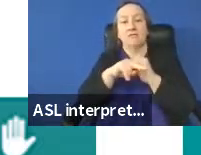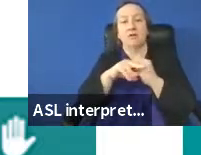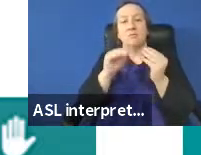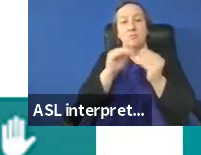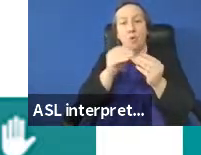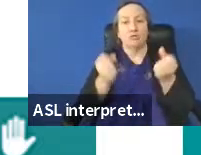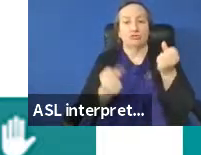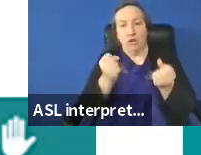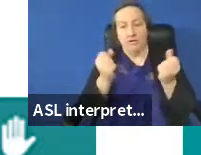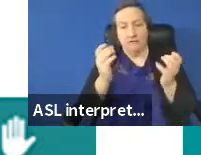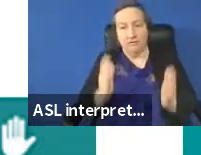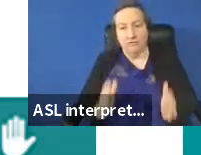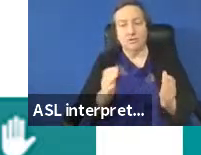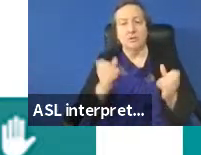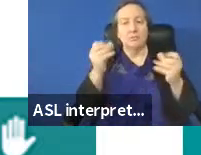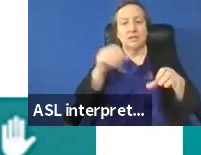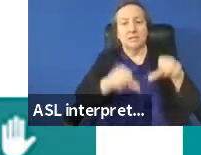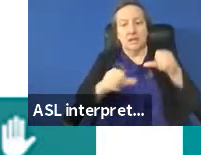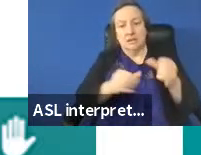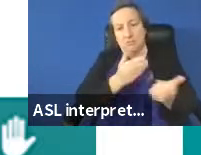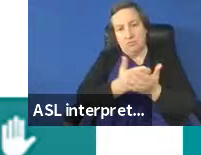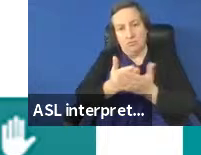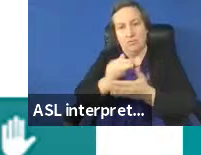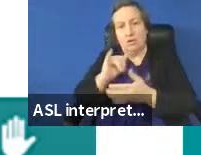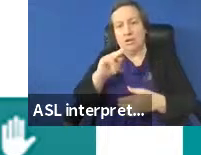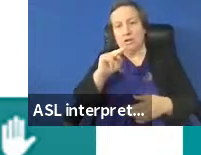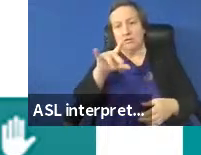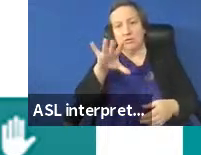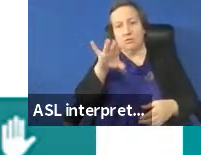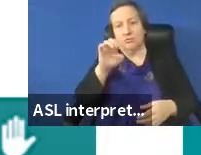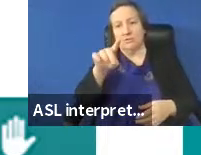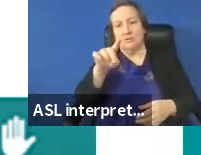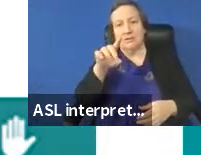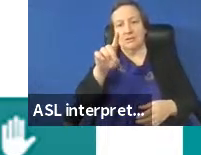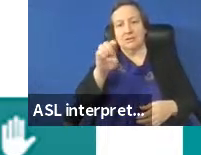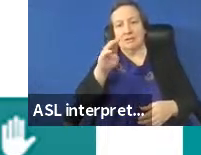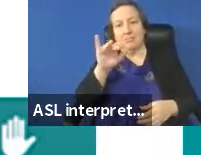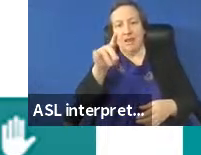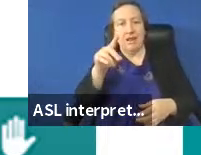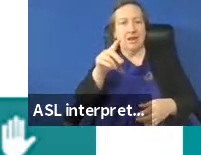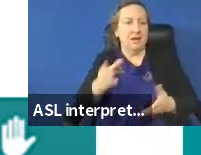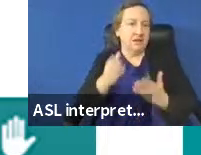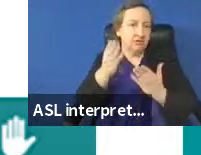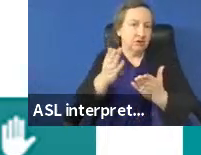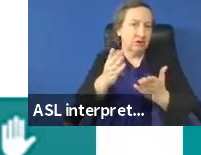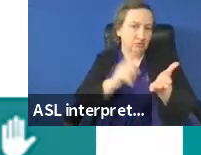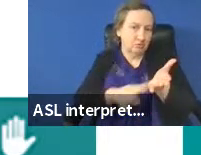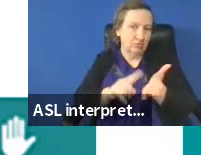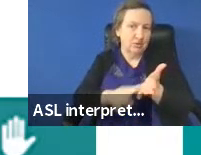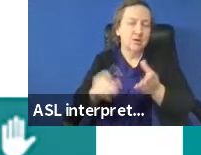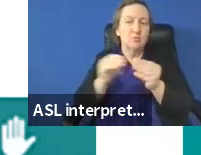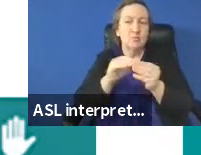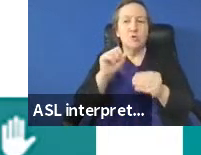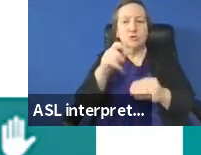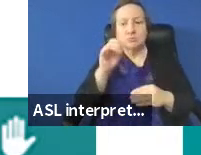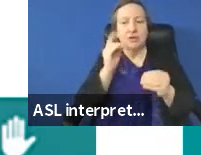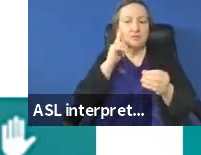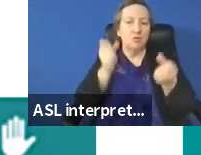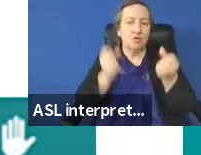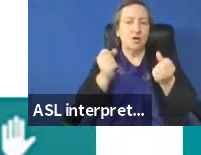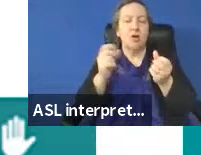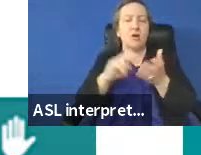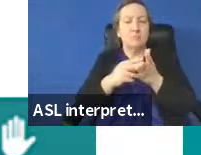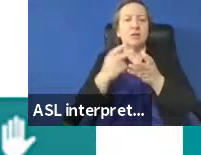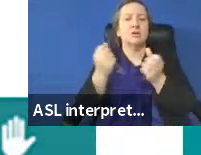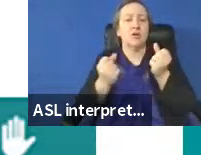driving. There's plenty of science behind it. It's called induced demand, and I strongly suggest you all look it up. More space for cars means cars will come to fill